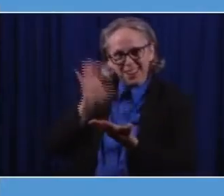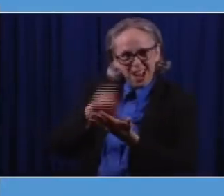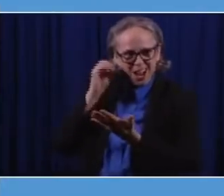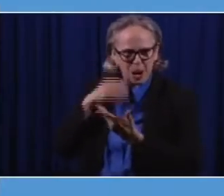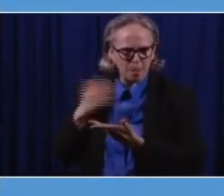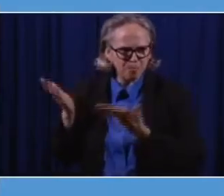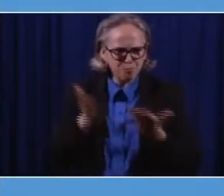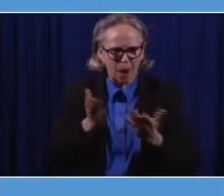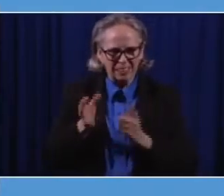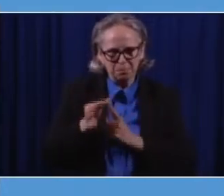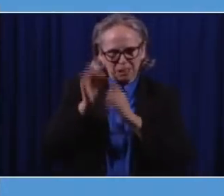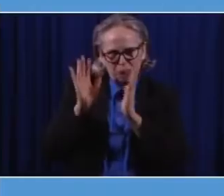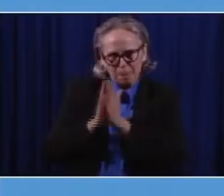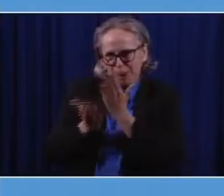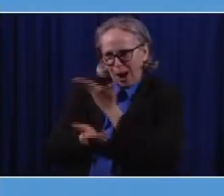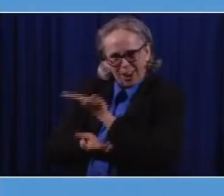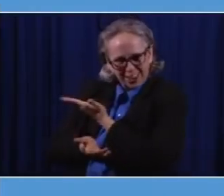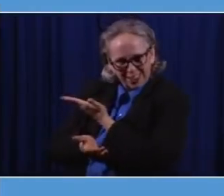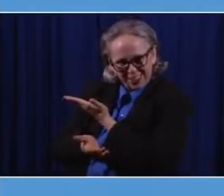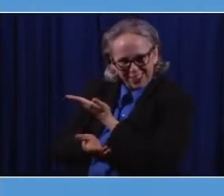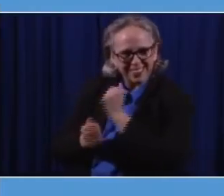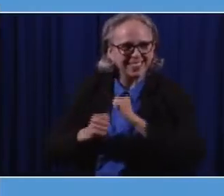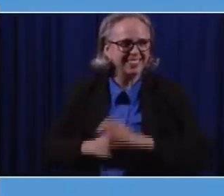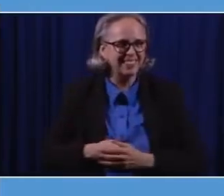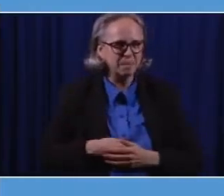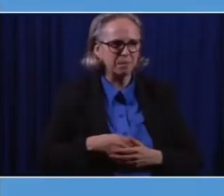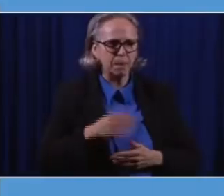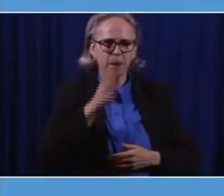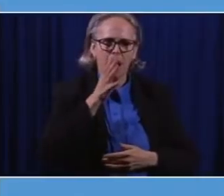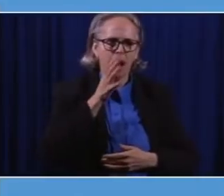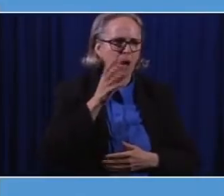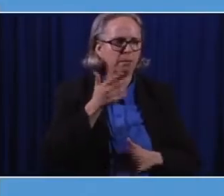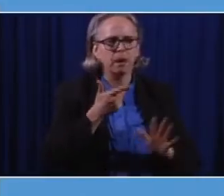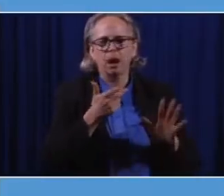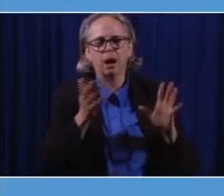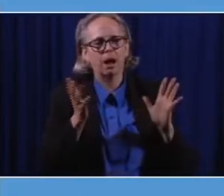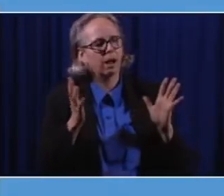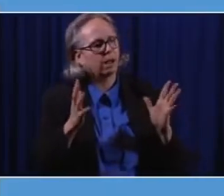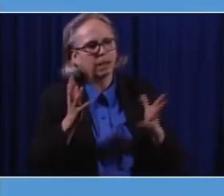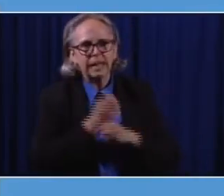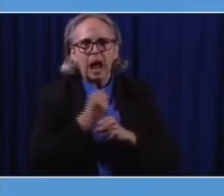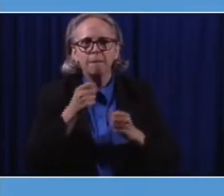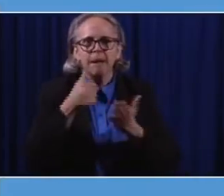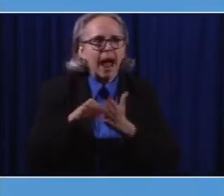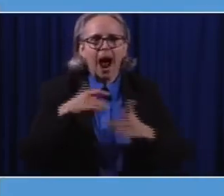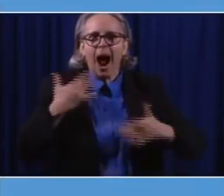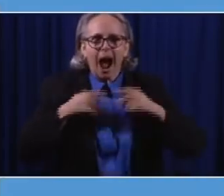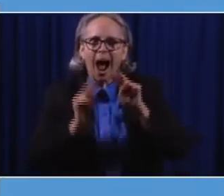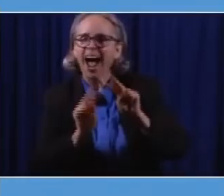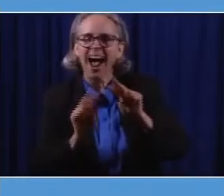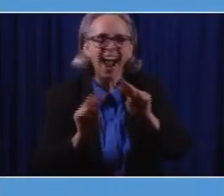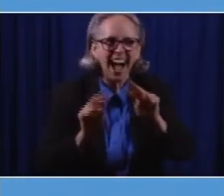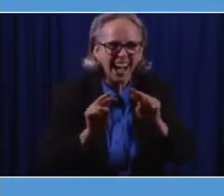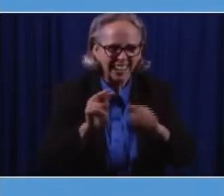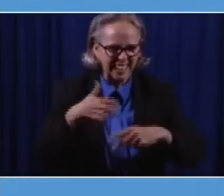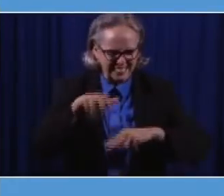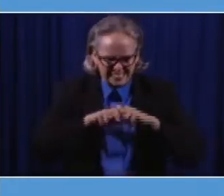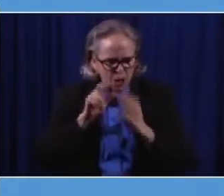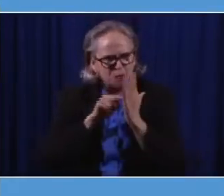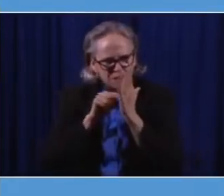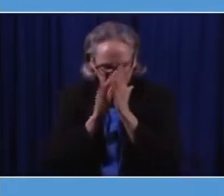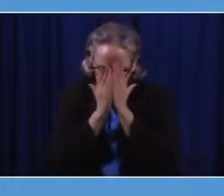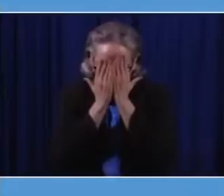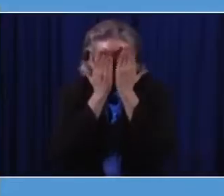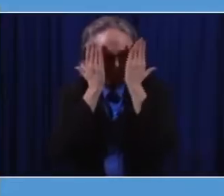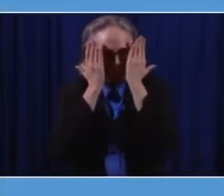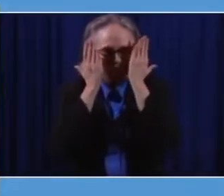The Ring Bearer. She loved getting things in the mail. She loved reading it. We would instantly sit down and have to read every single time. So